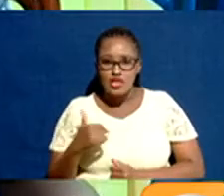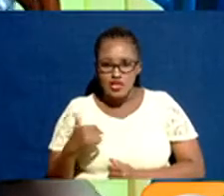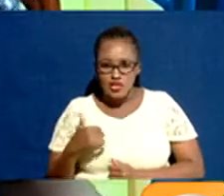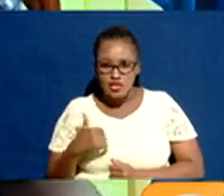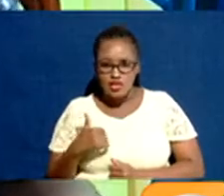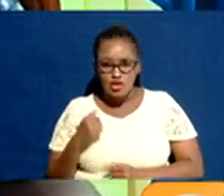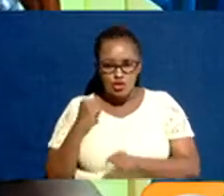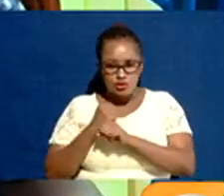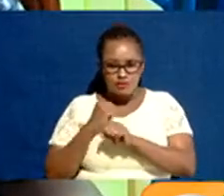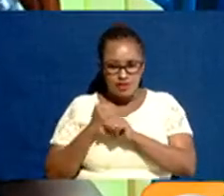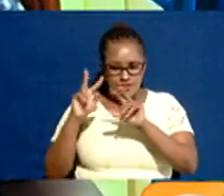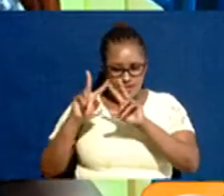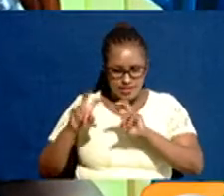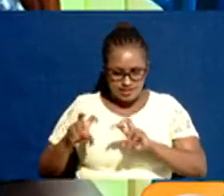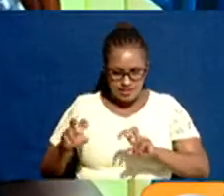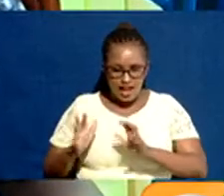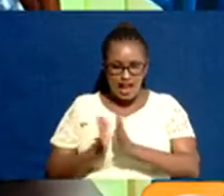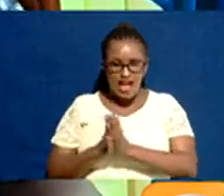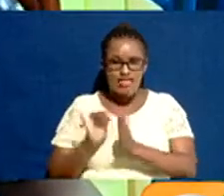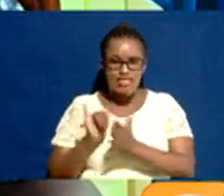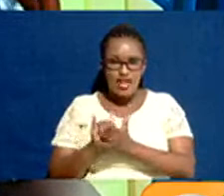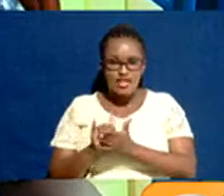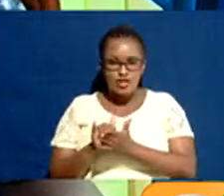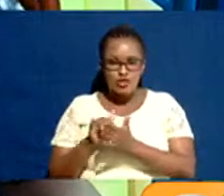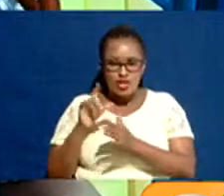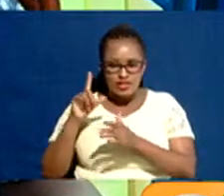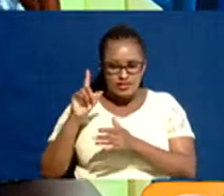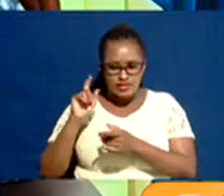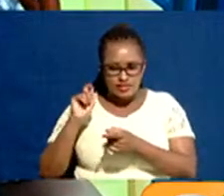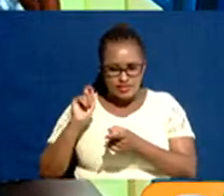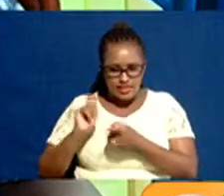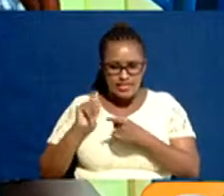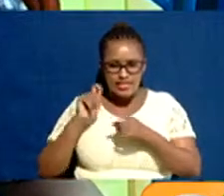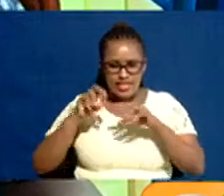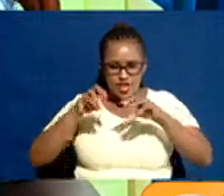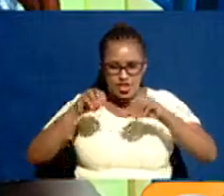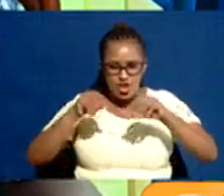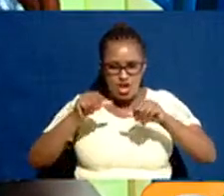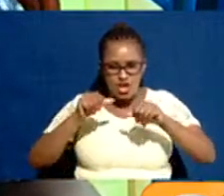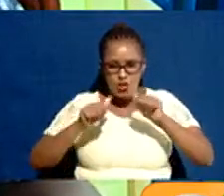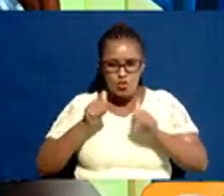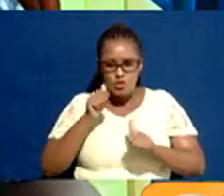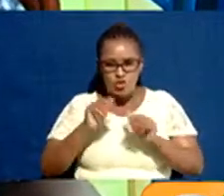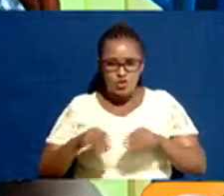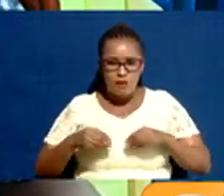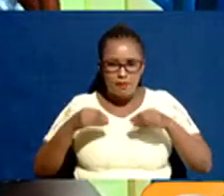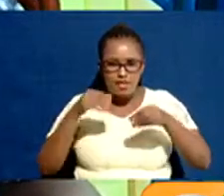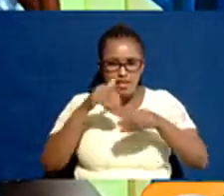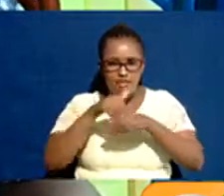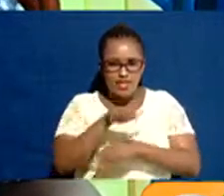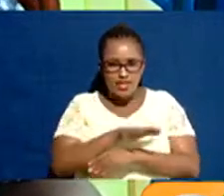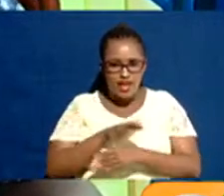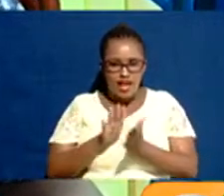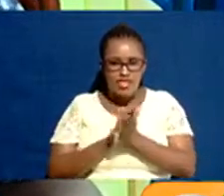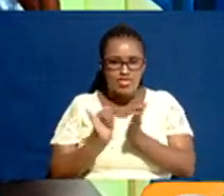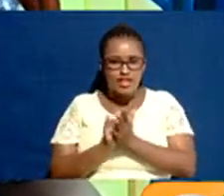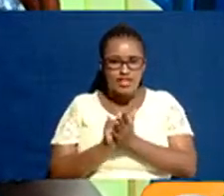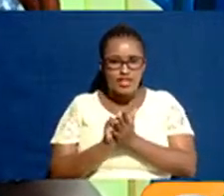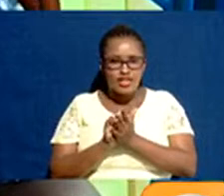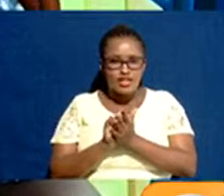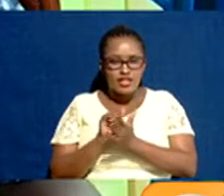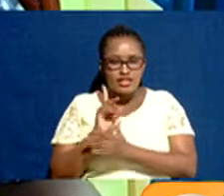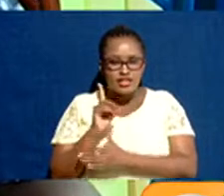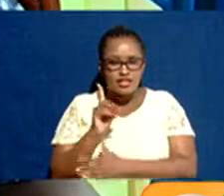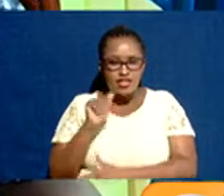done research and done tests on the soil and determined the kind of fertilizer that is required, and that is NPK.